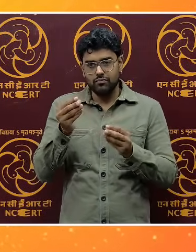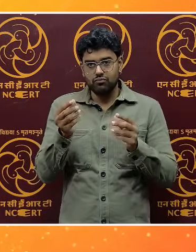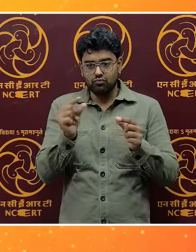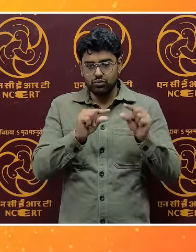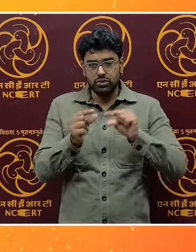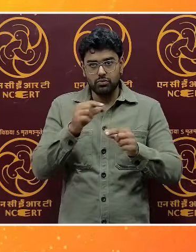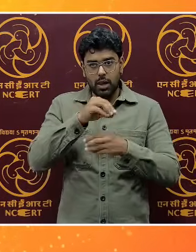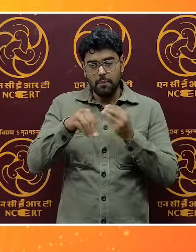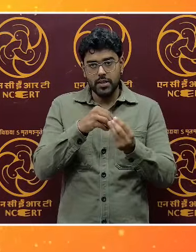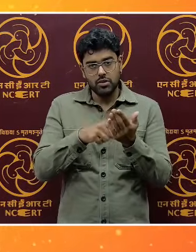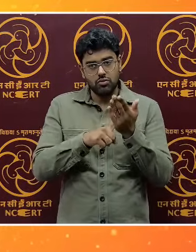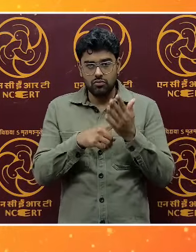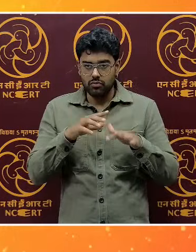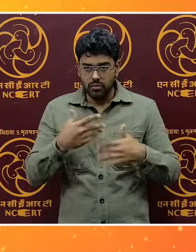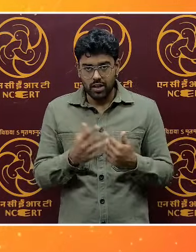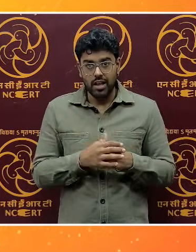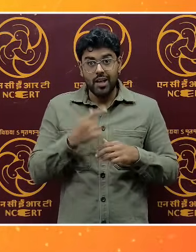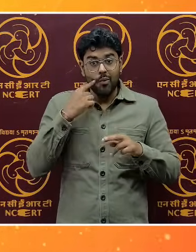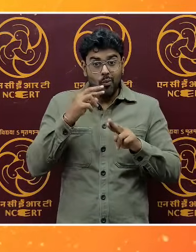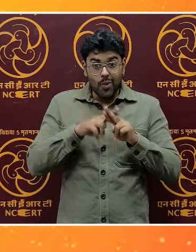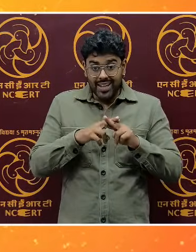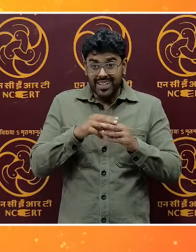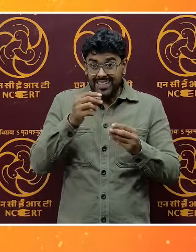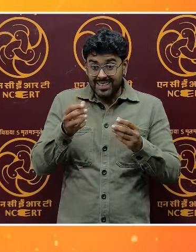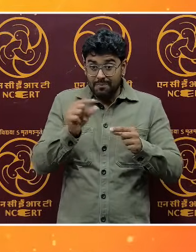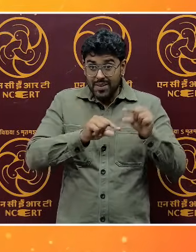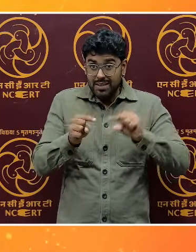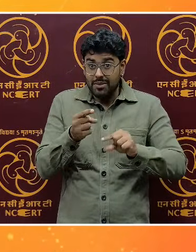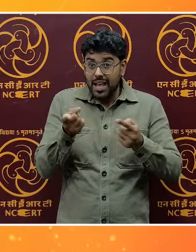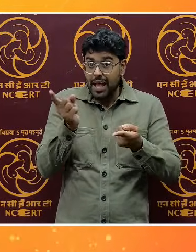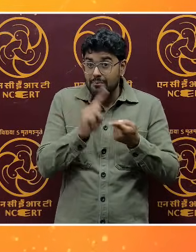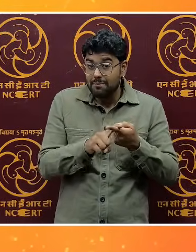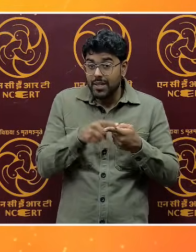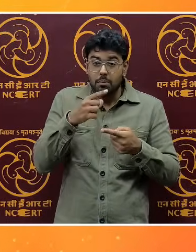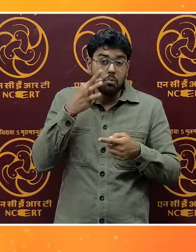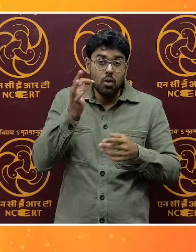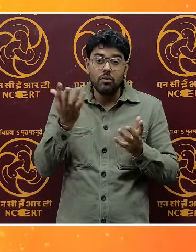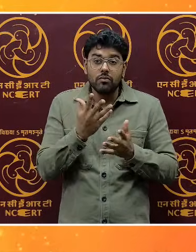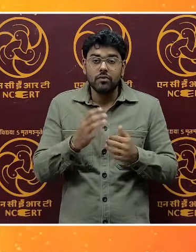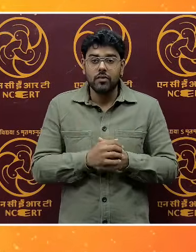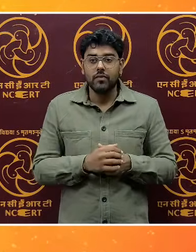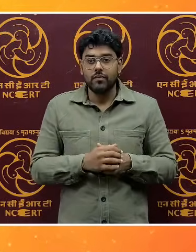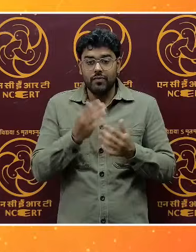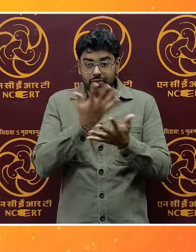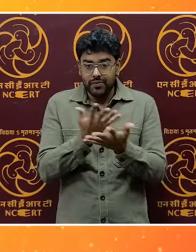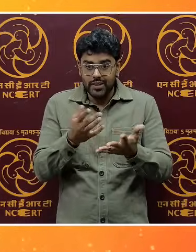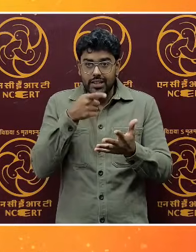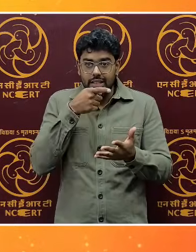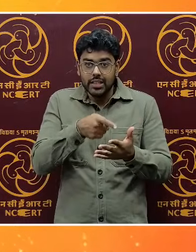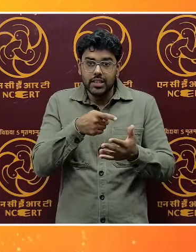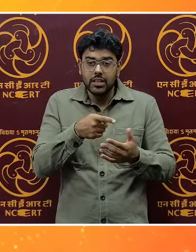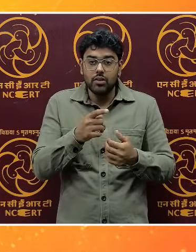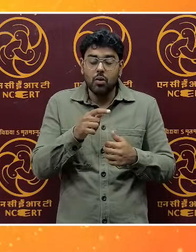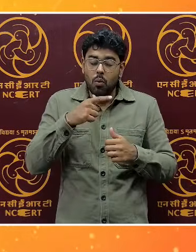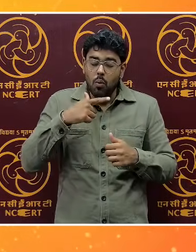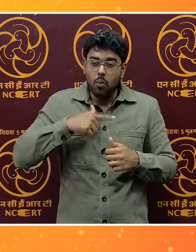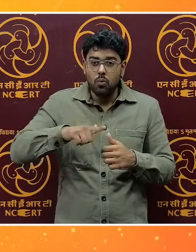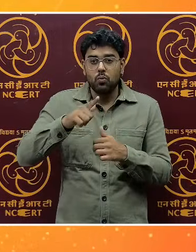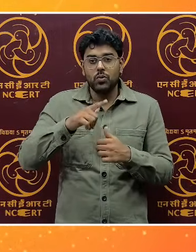So while a compound formation takes place, what is important that the elements are